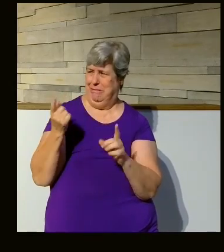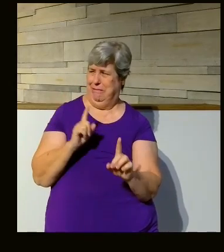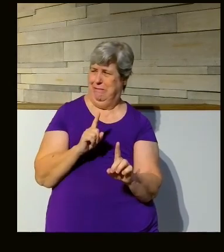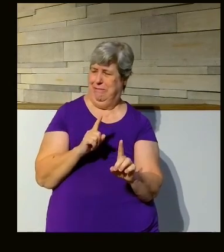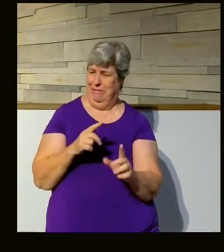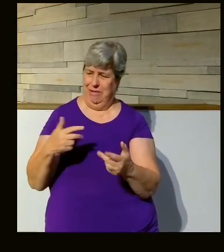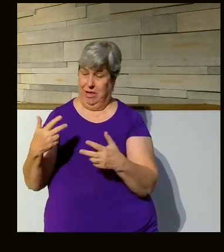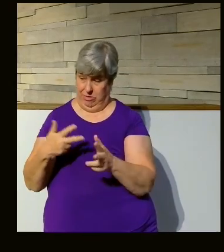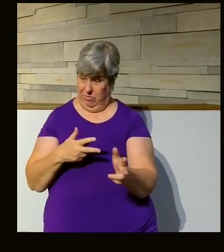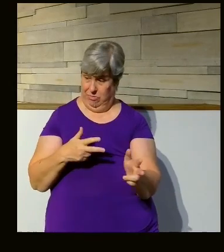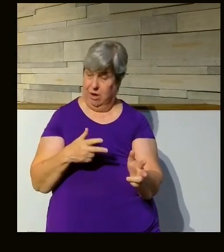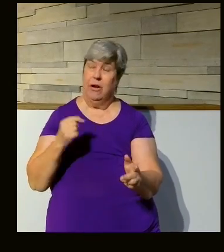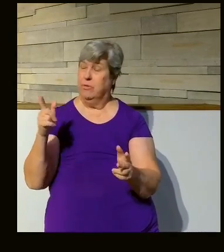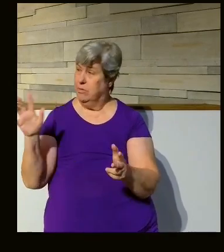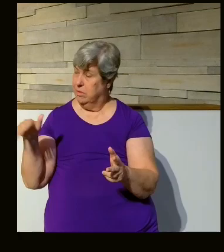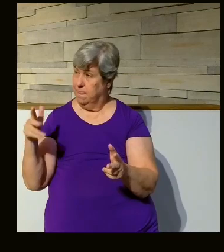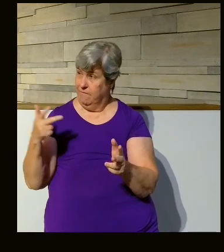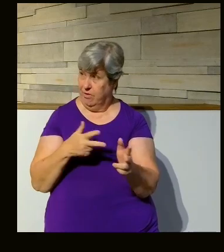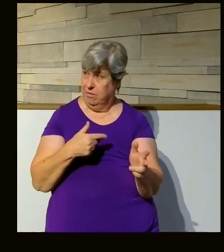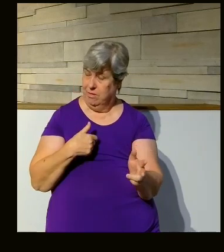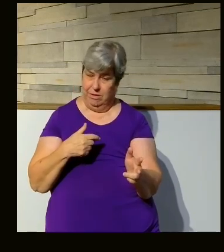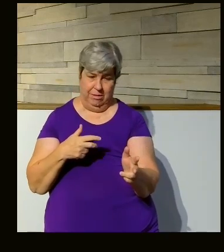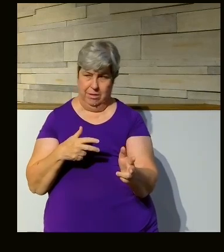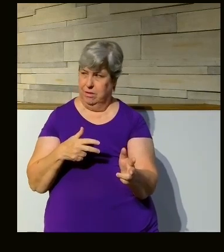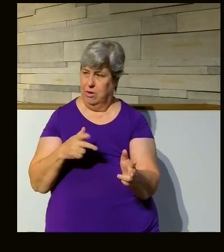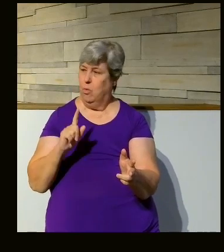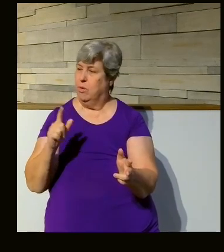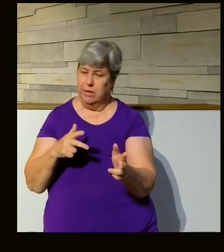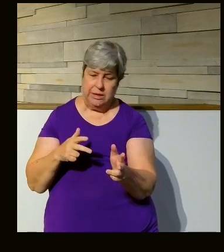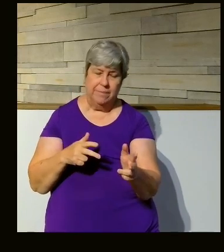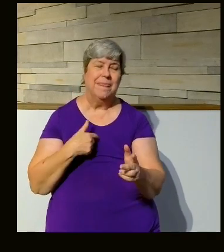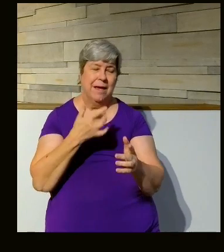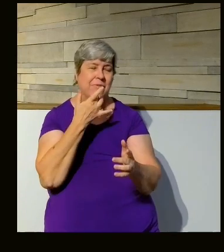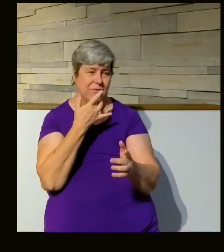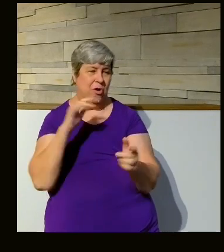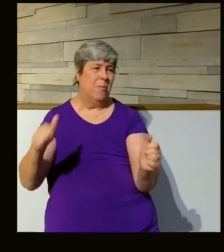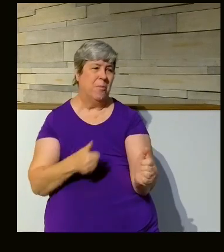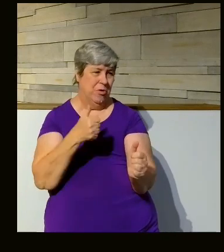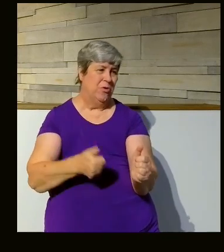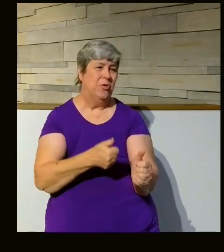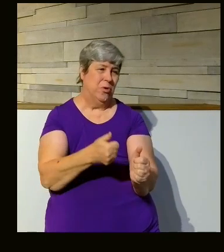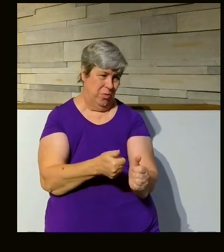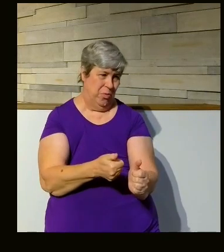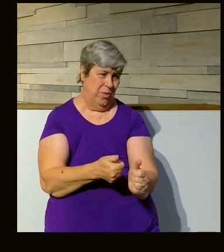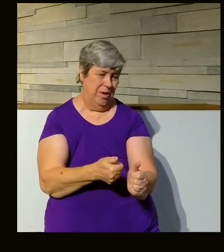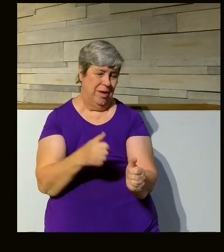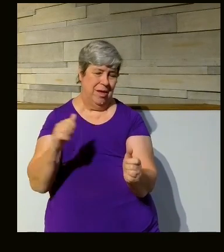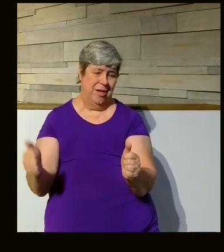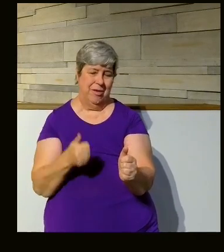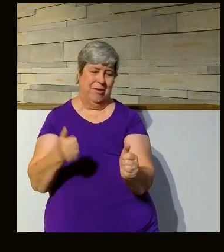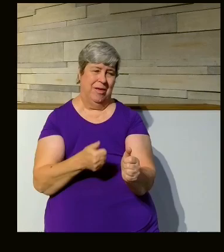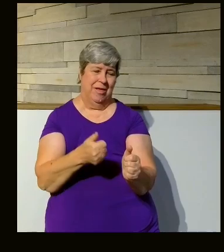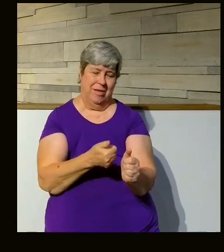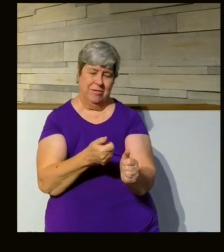us, you know? Did I lose them on the last turn? No, I like the translation of pursue, almost to the